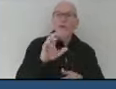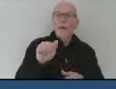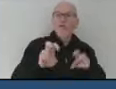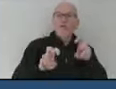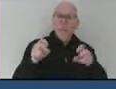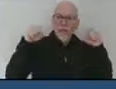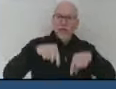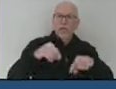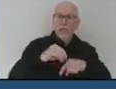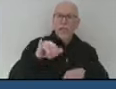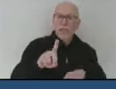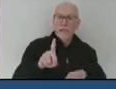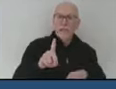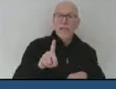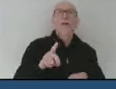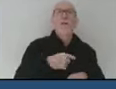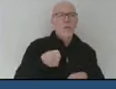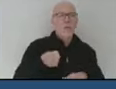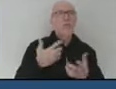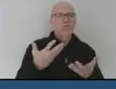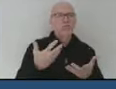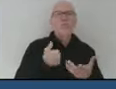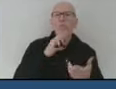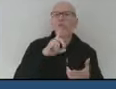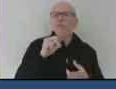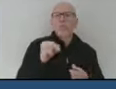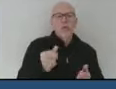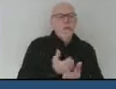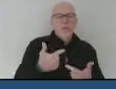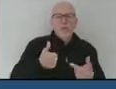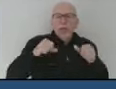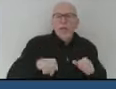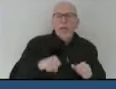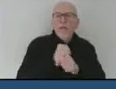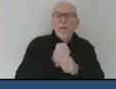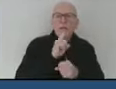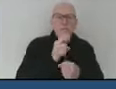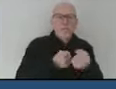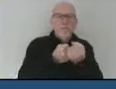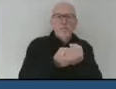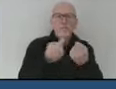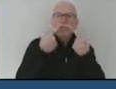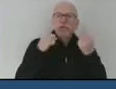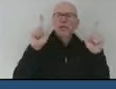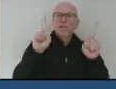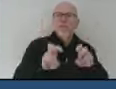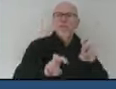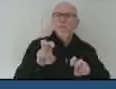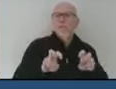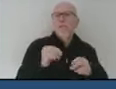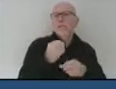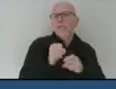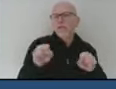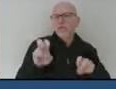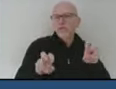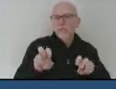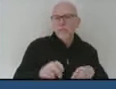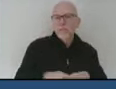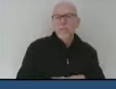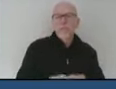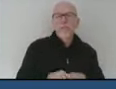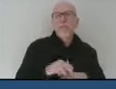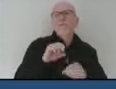will do all we can to support a successful and safe tournament. It's obviously a